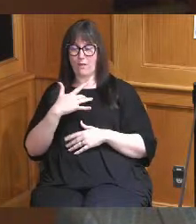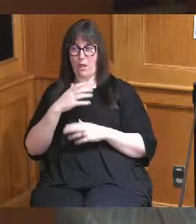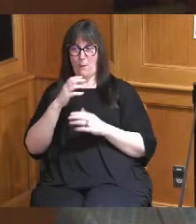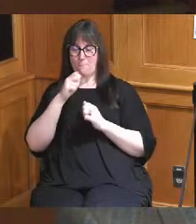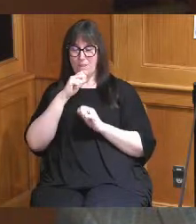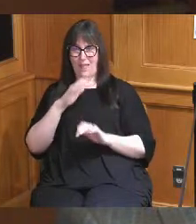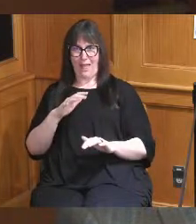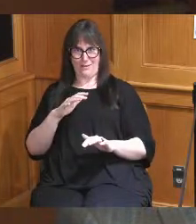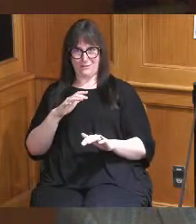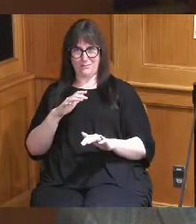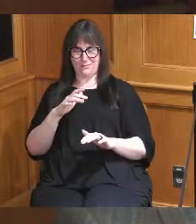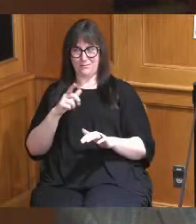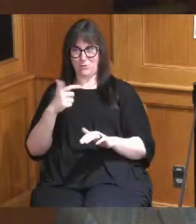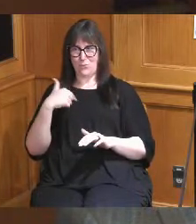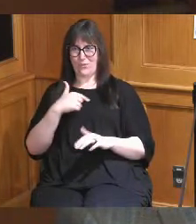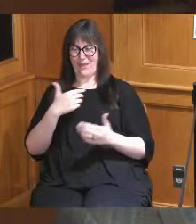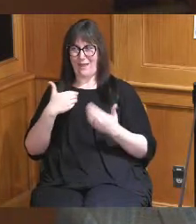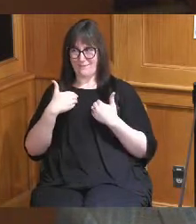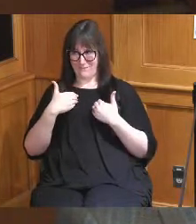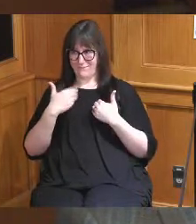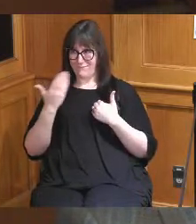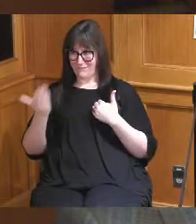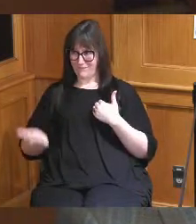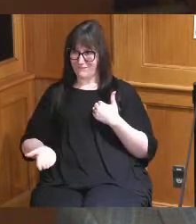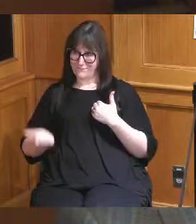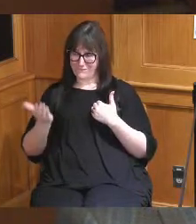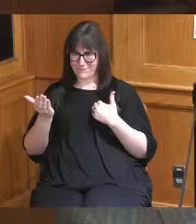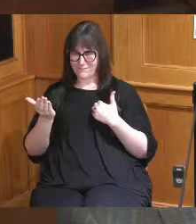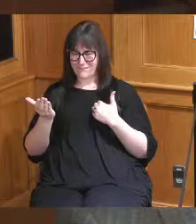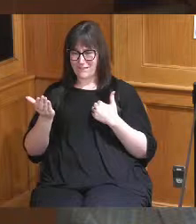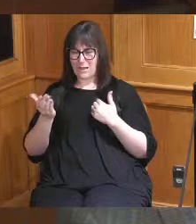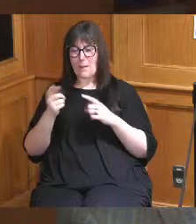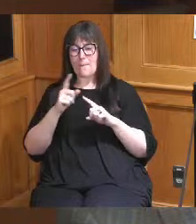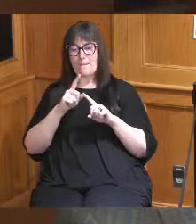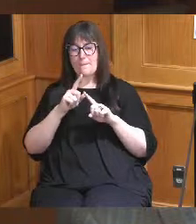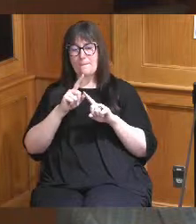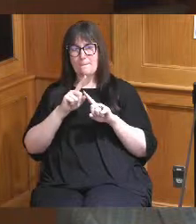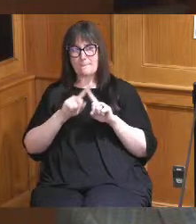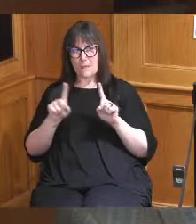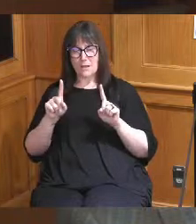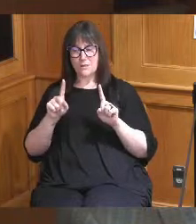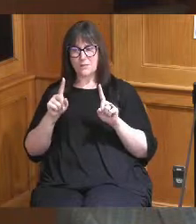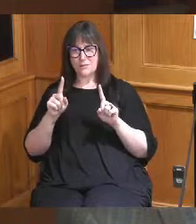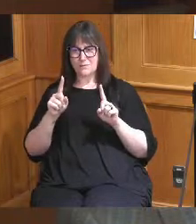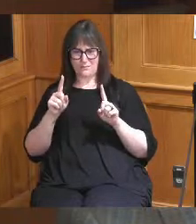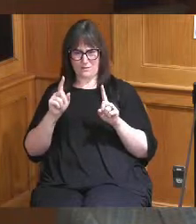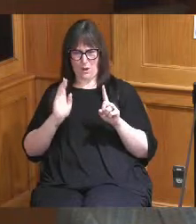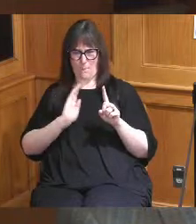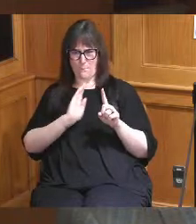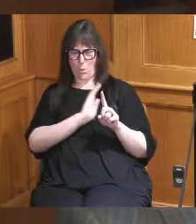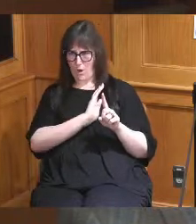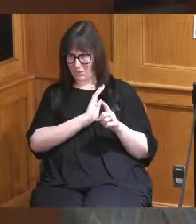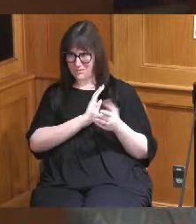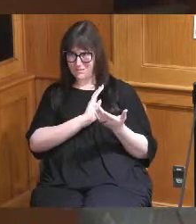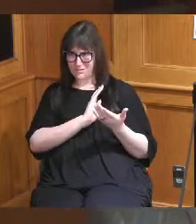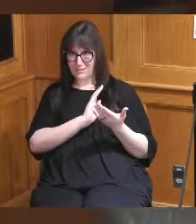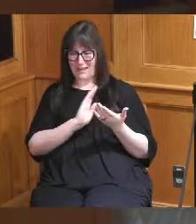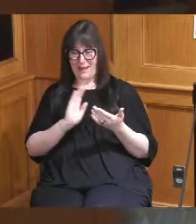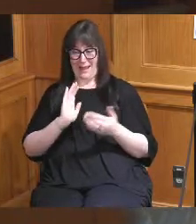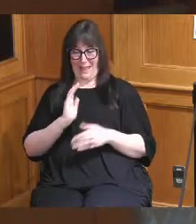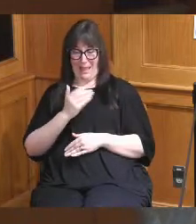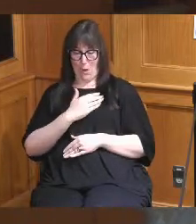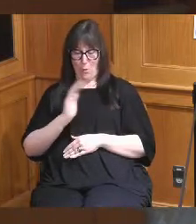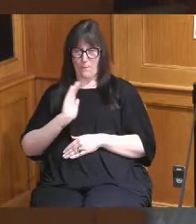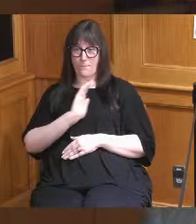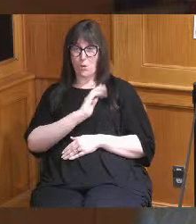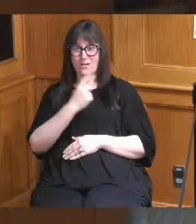Robert Bell. But we also have to have a board that's going to back you. And our board said, we're going to be